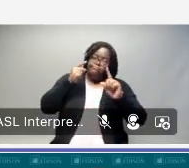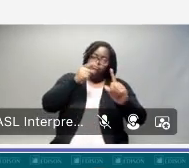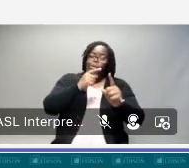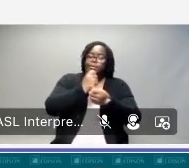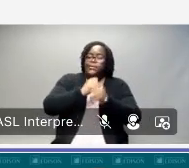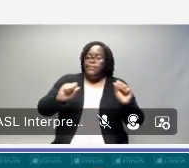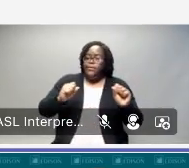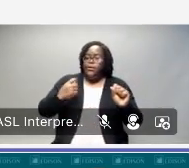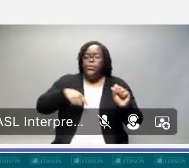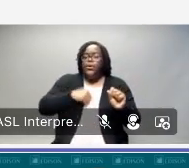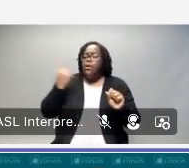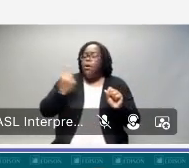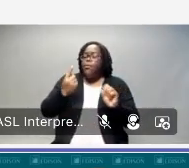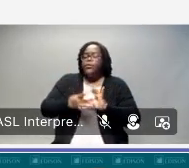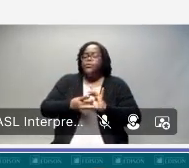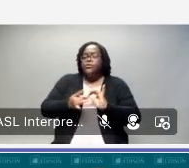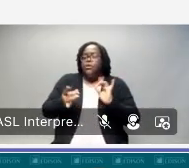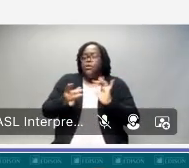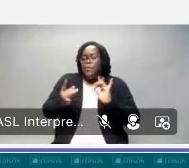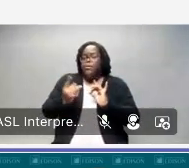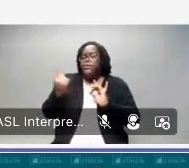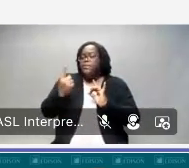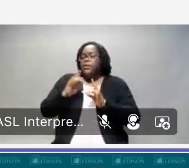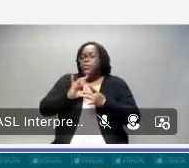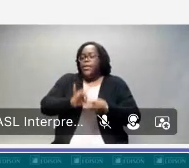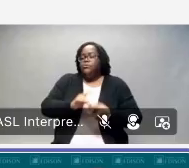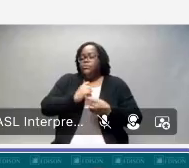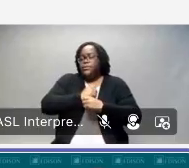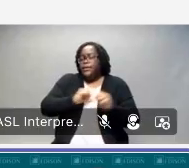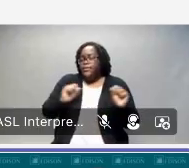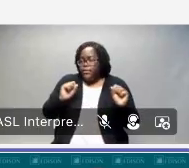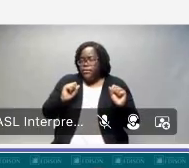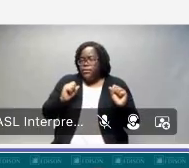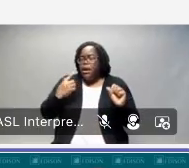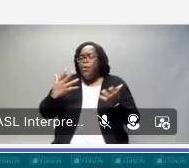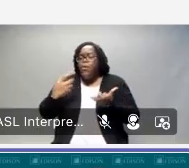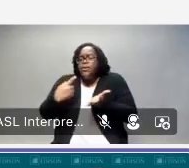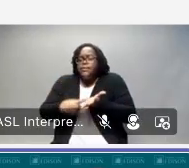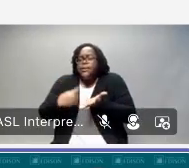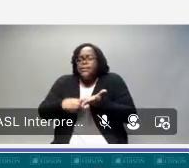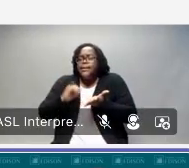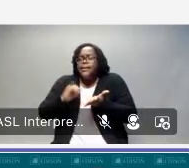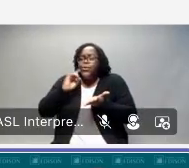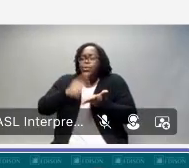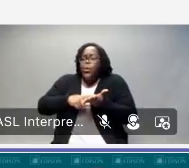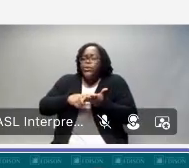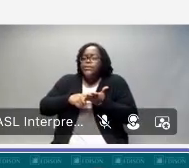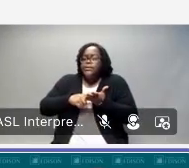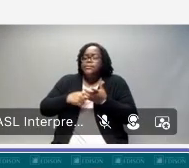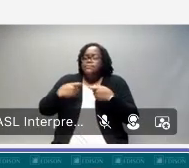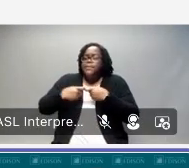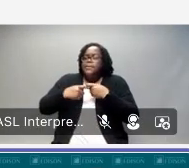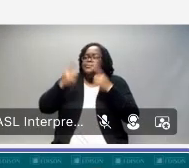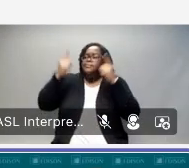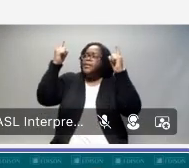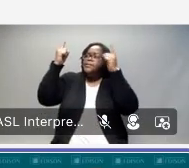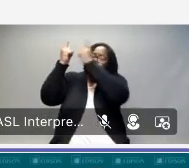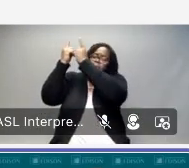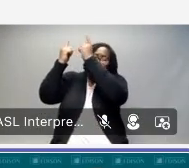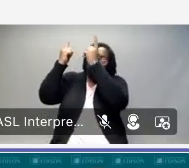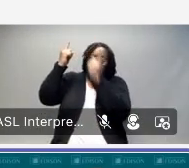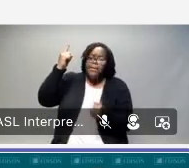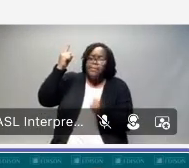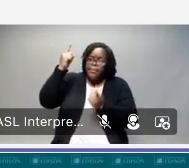safety moment. Today, I'd like to speak with you about safety near downed power lines. If you encounter